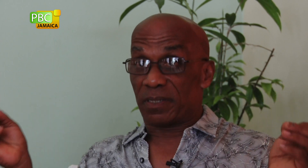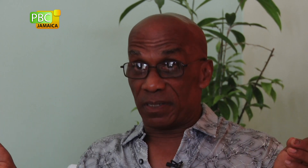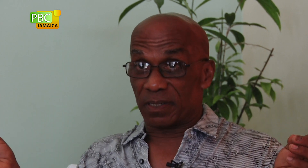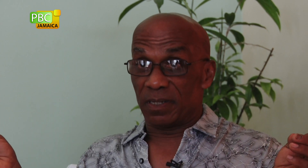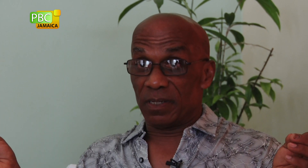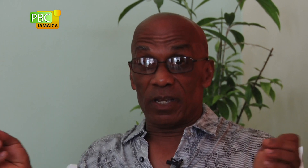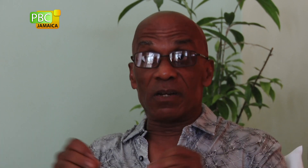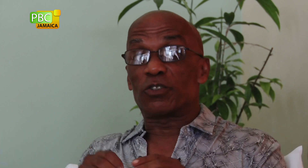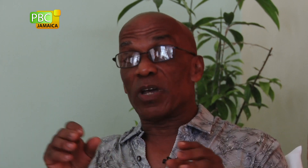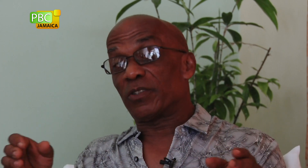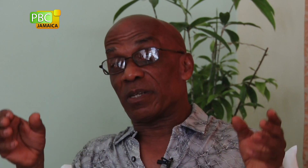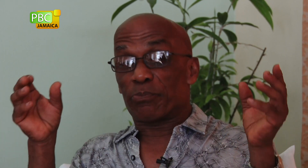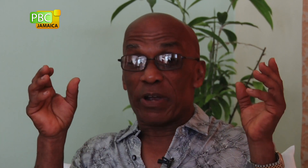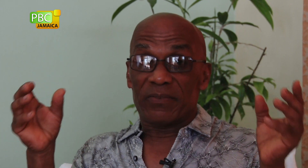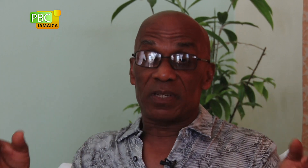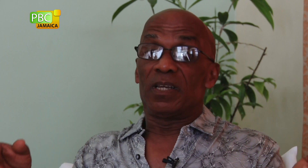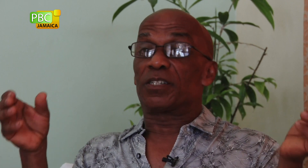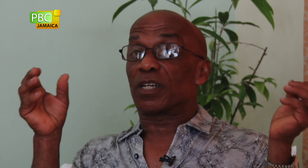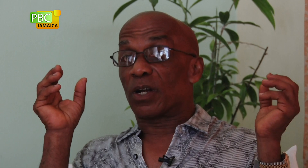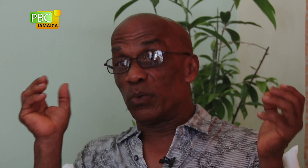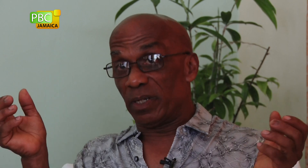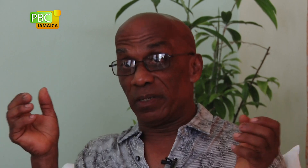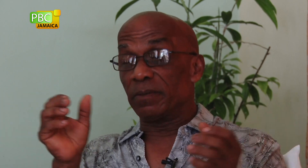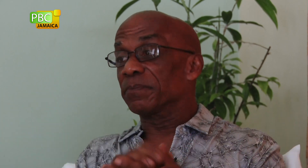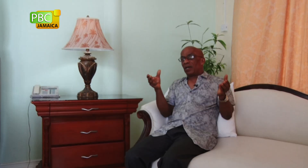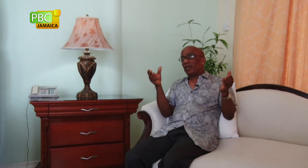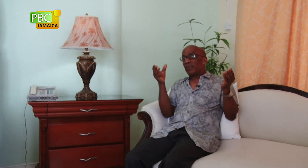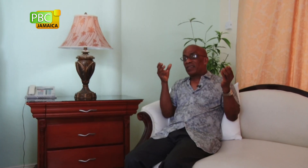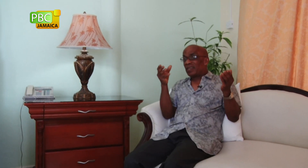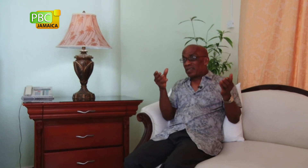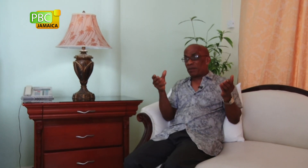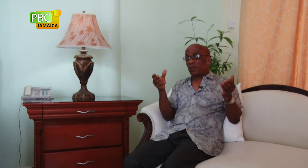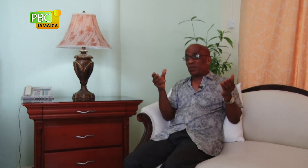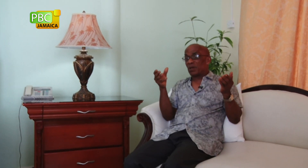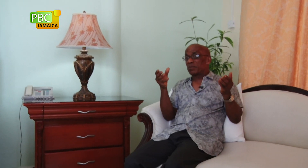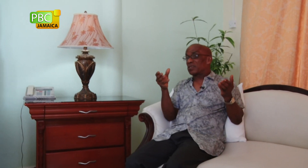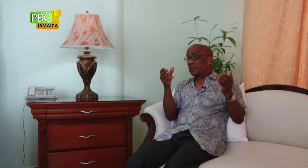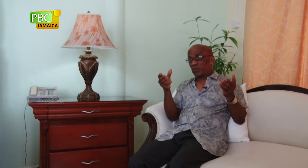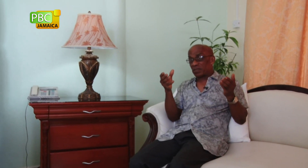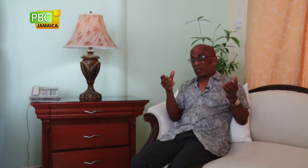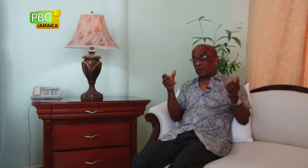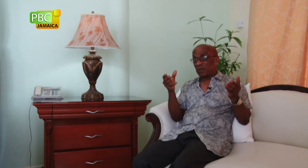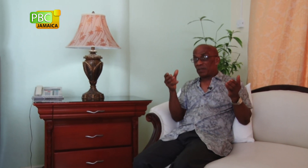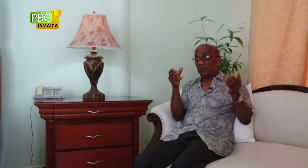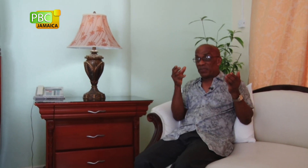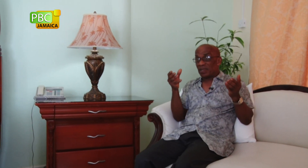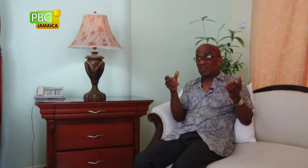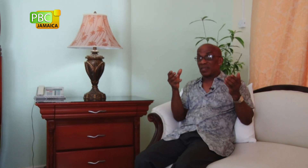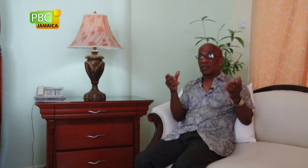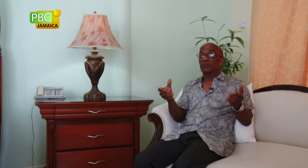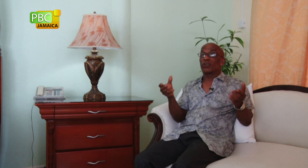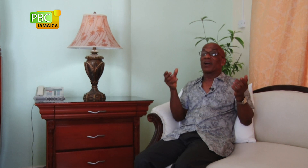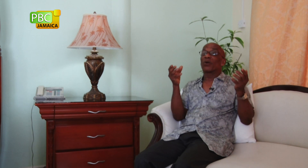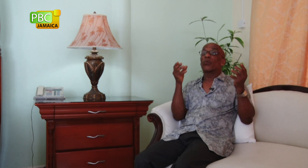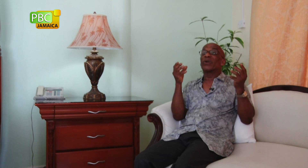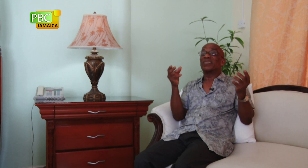doing business. So you can't just drive in. So it's a private, it's secluded, In the daytime, you come to City View Hotel, you feel a sense